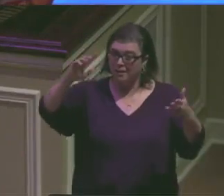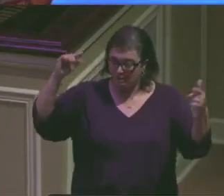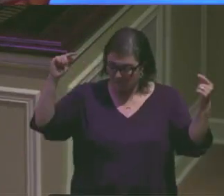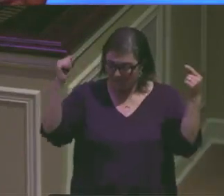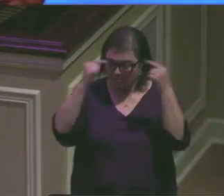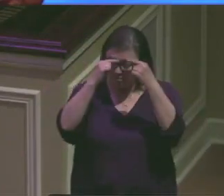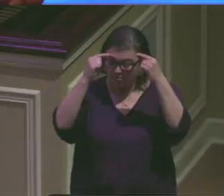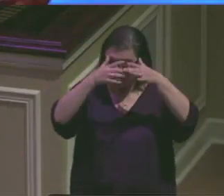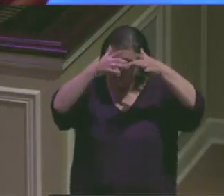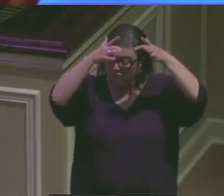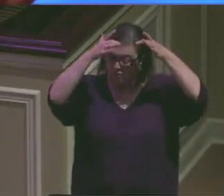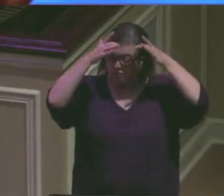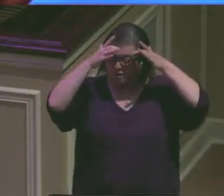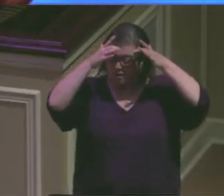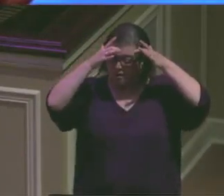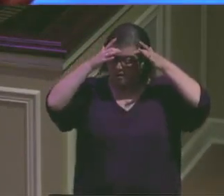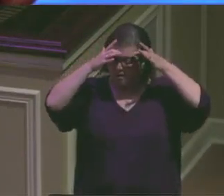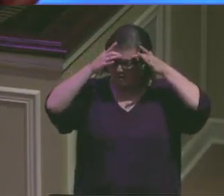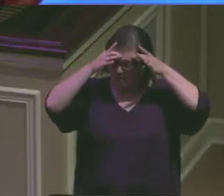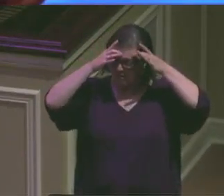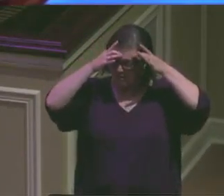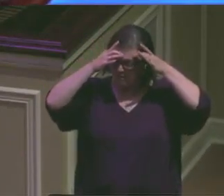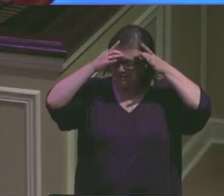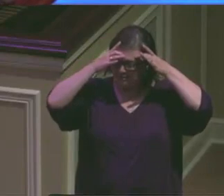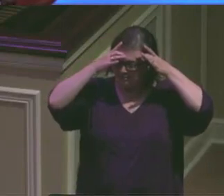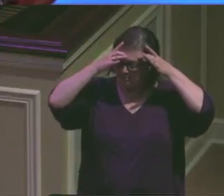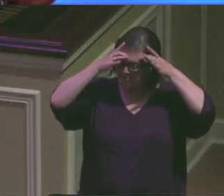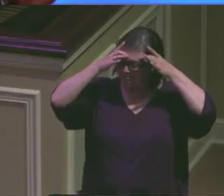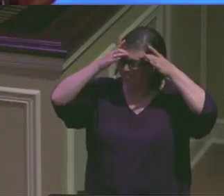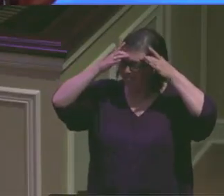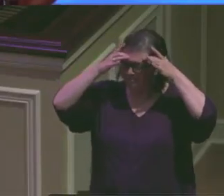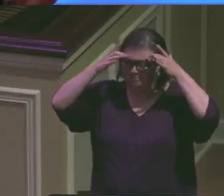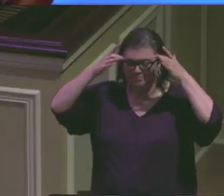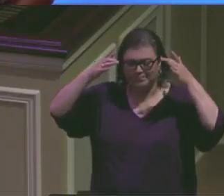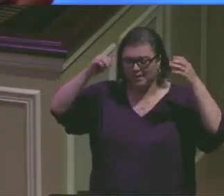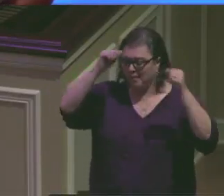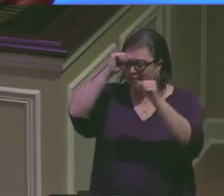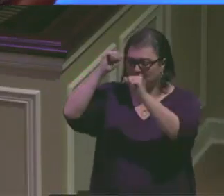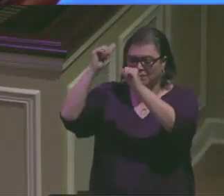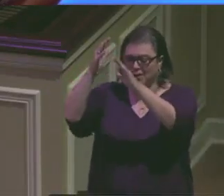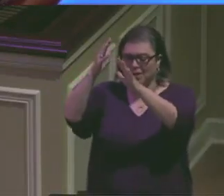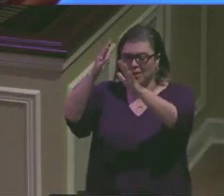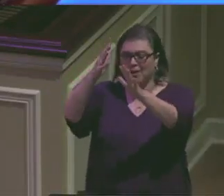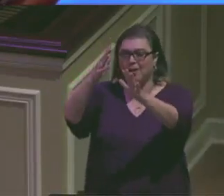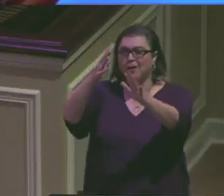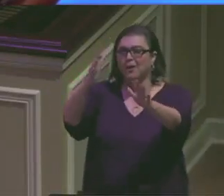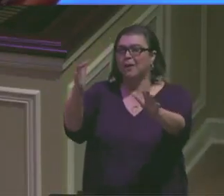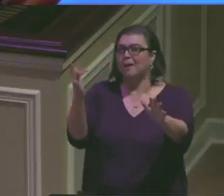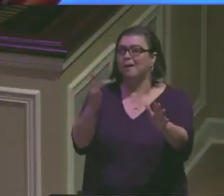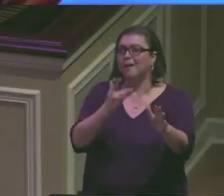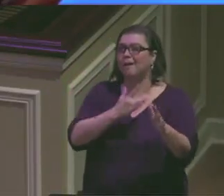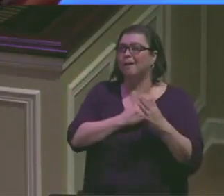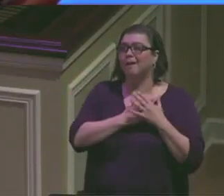thorns upon his head, the Father's heart